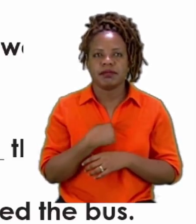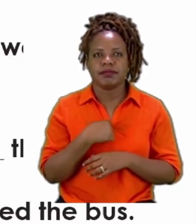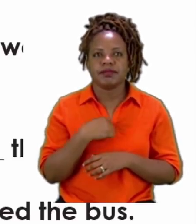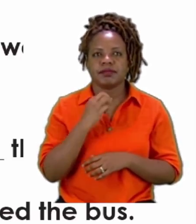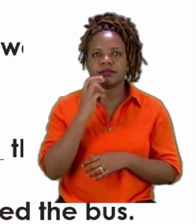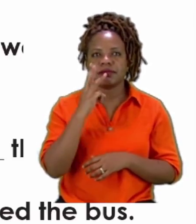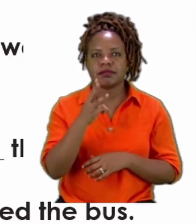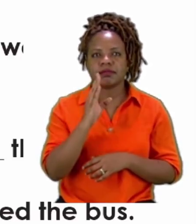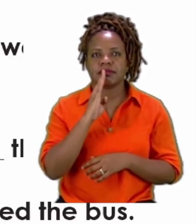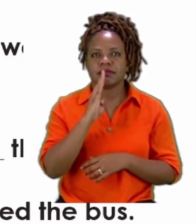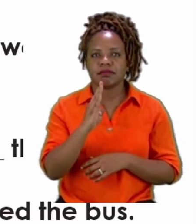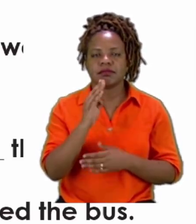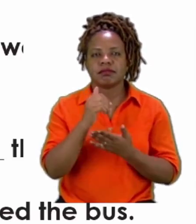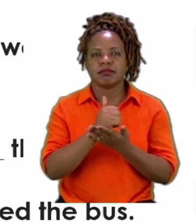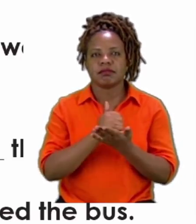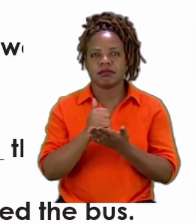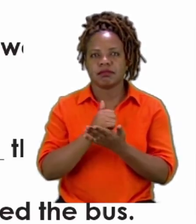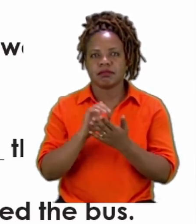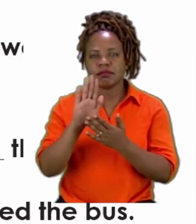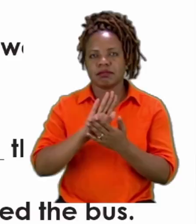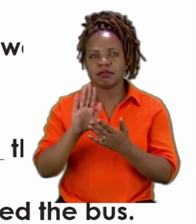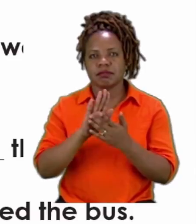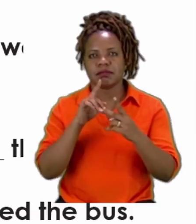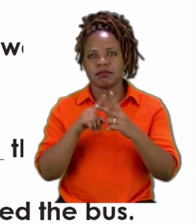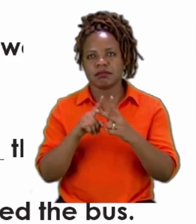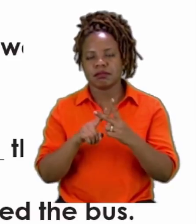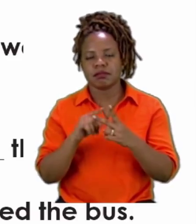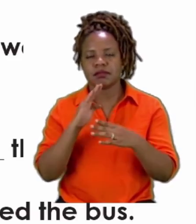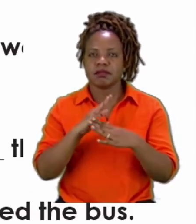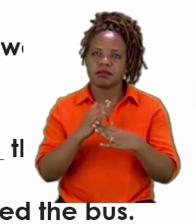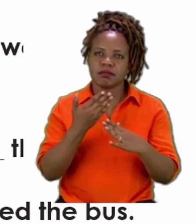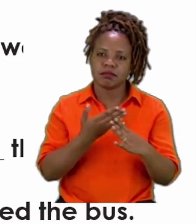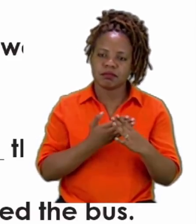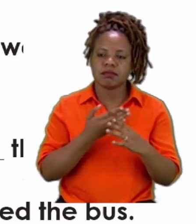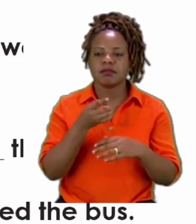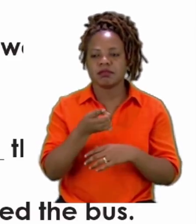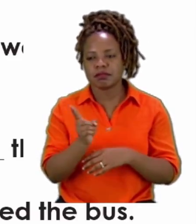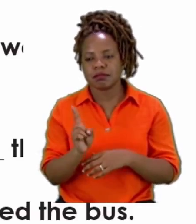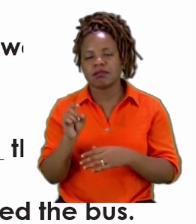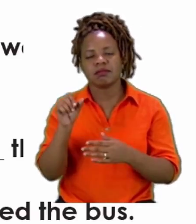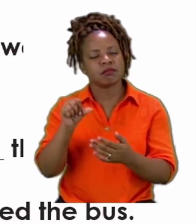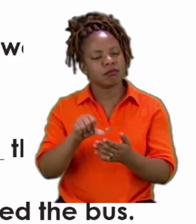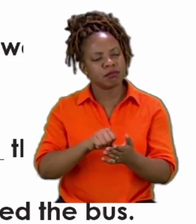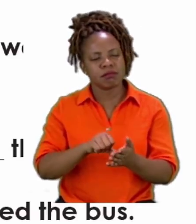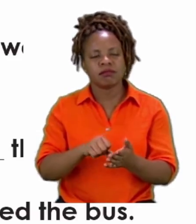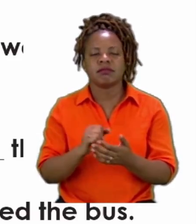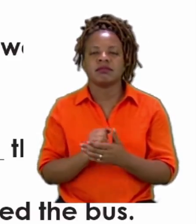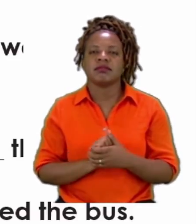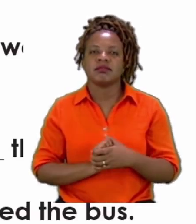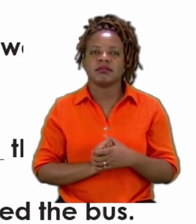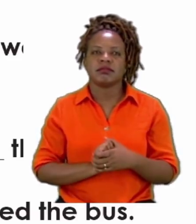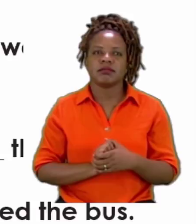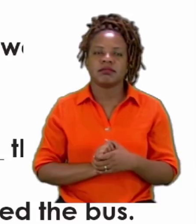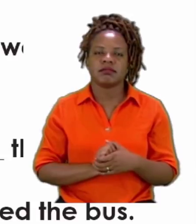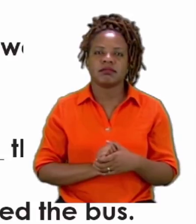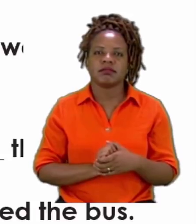I will be cleaning the windows because they are dirty. Now